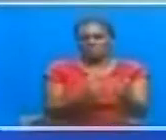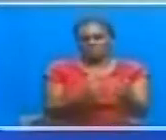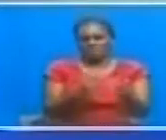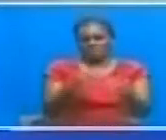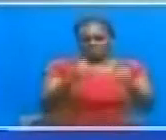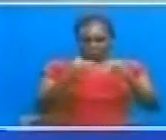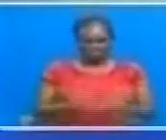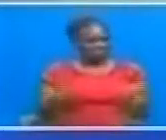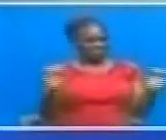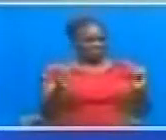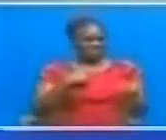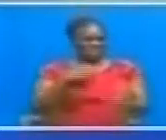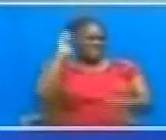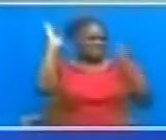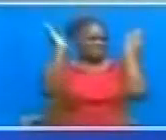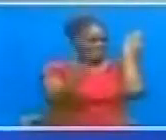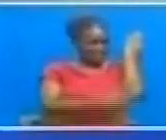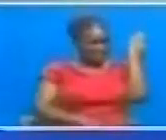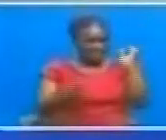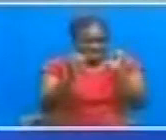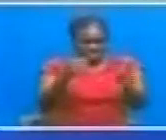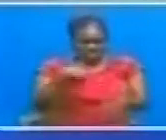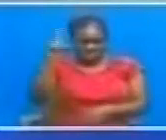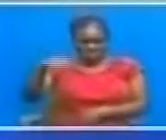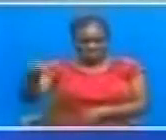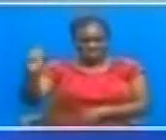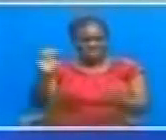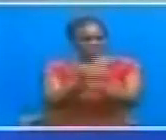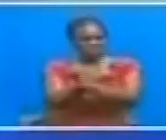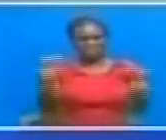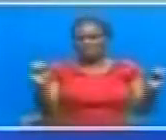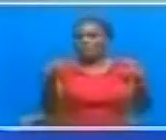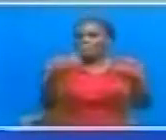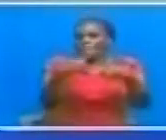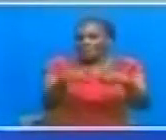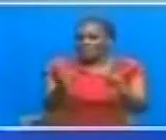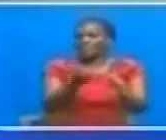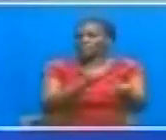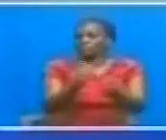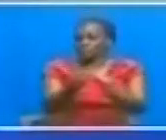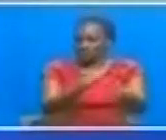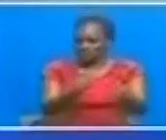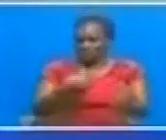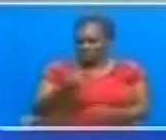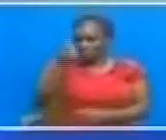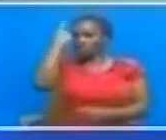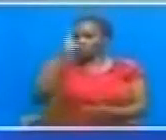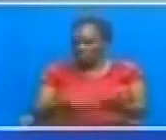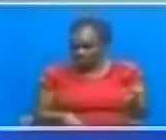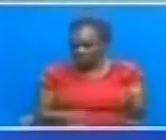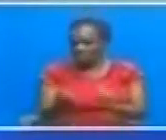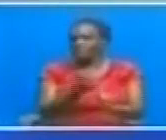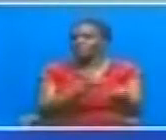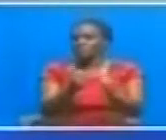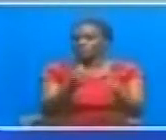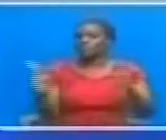Mm-hmm. You know, I really feel bad when I'm not winning. And but of course, in sports, I came to realize that in sports